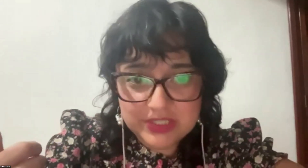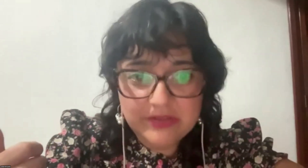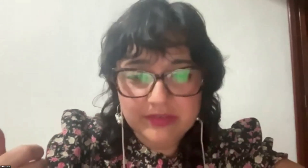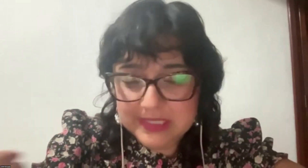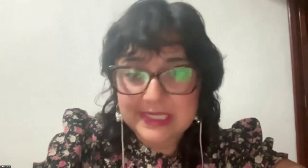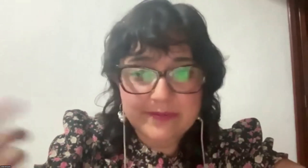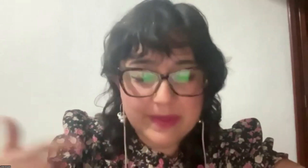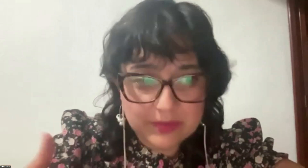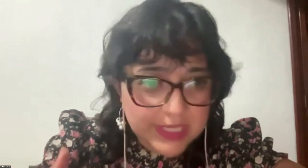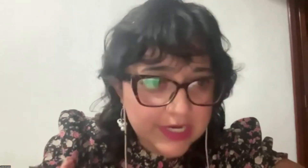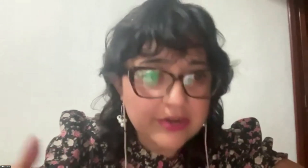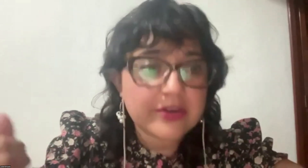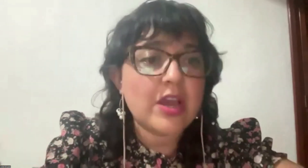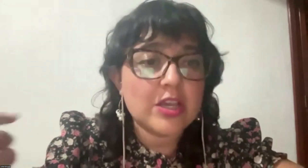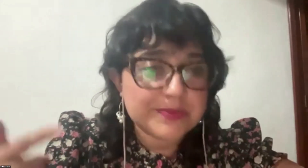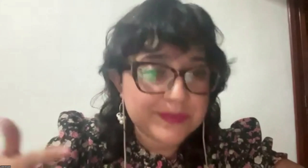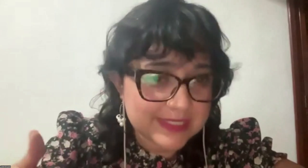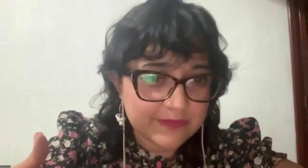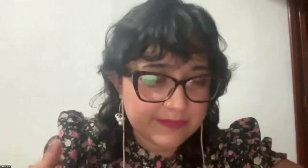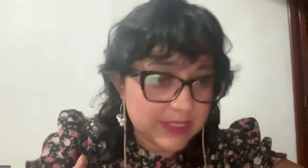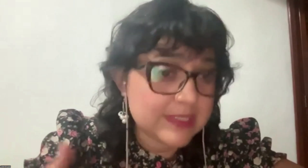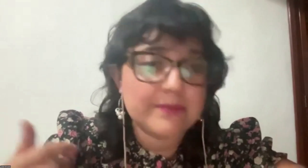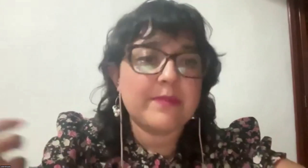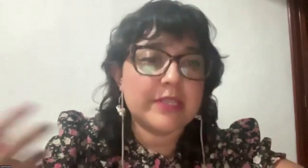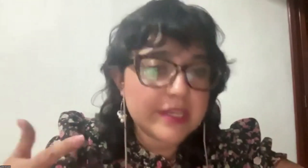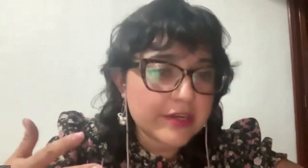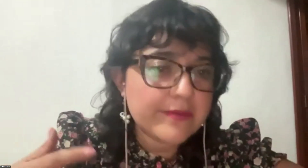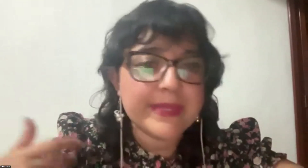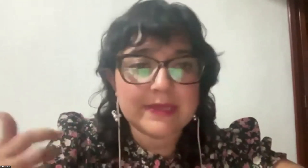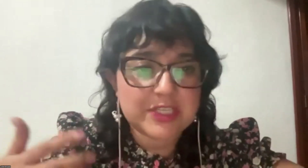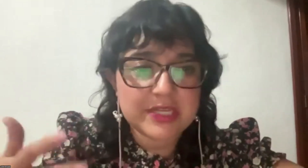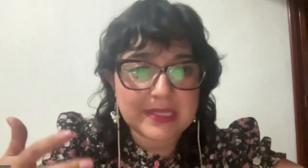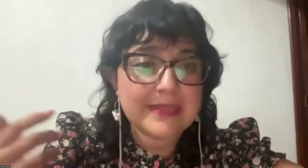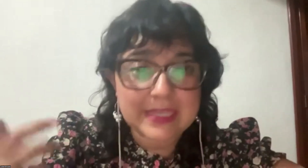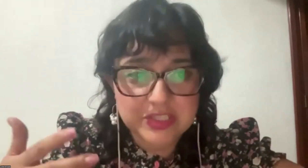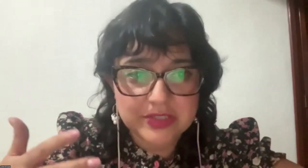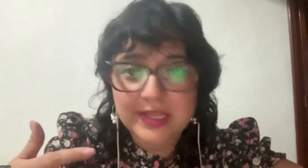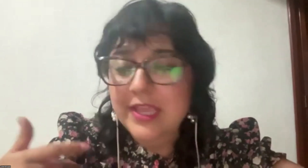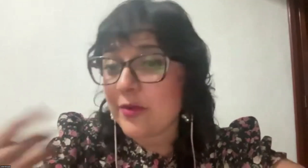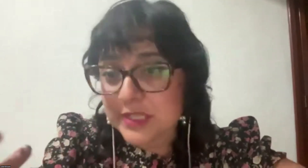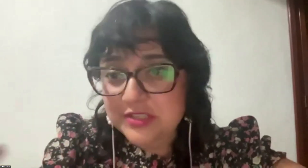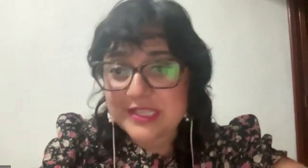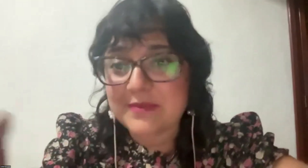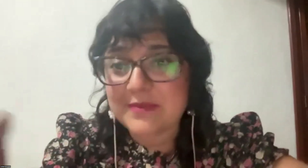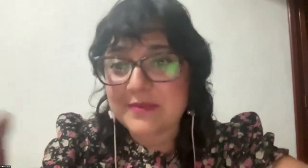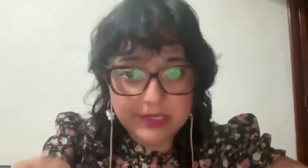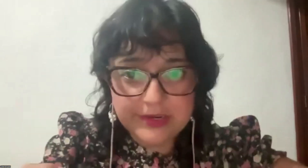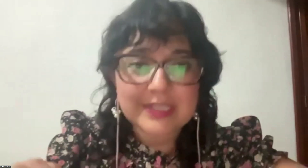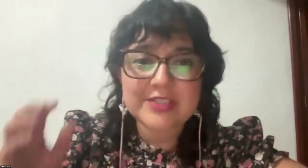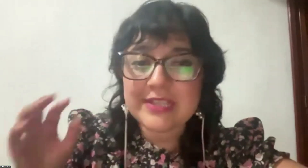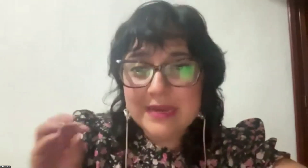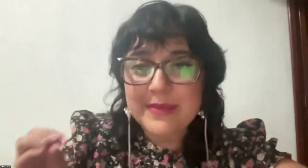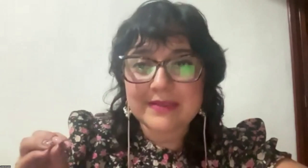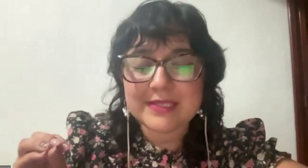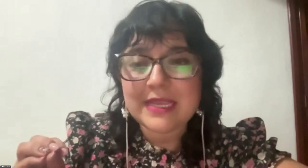Children's Protection Authorities send people here, hospitals send people here, Victim Attention Commission send people